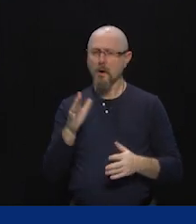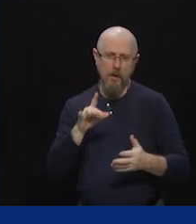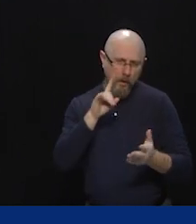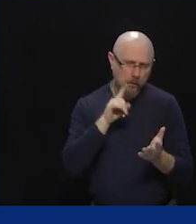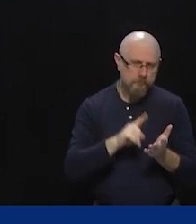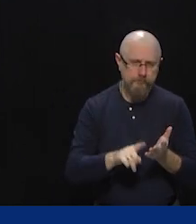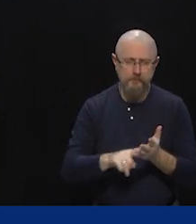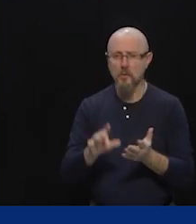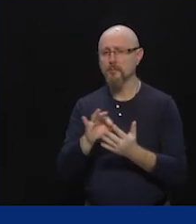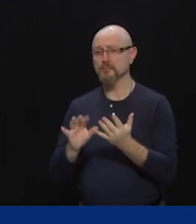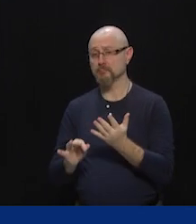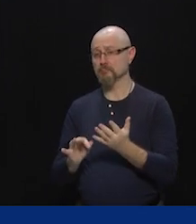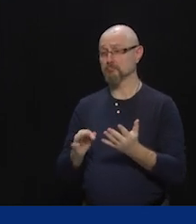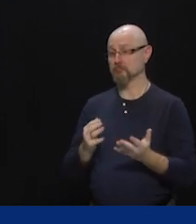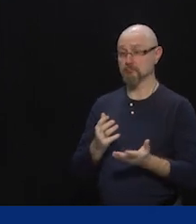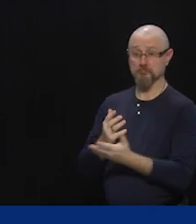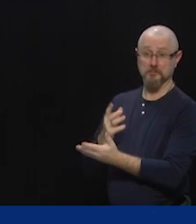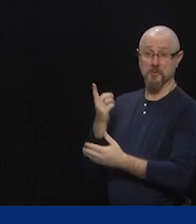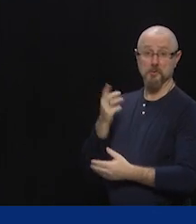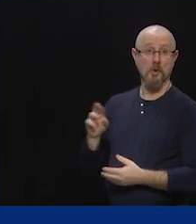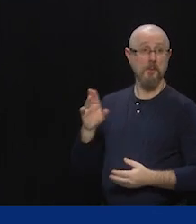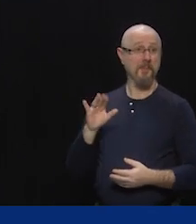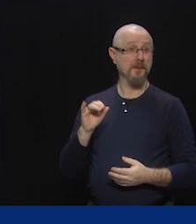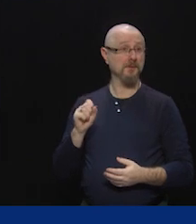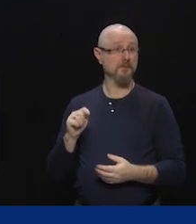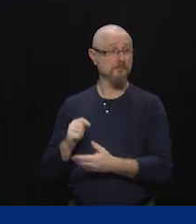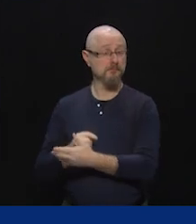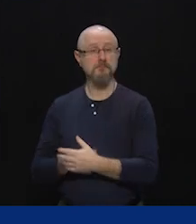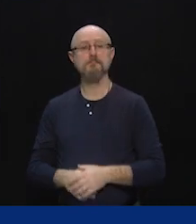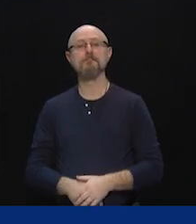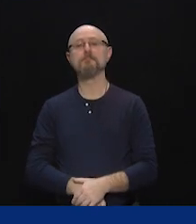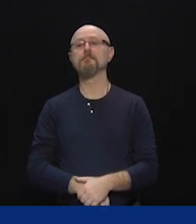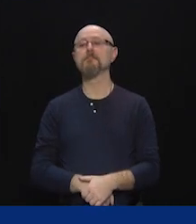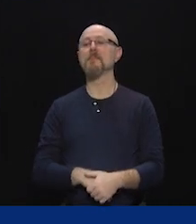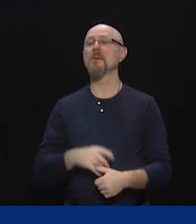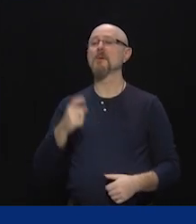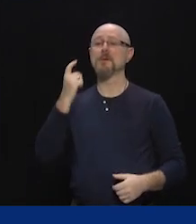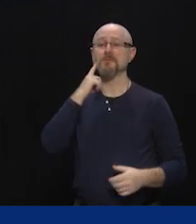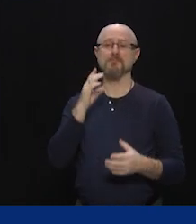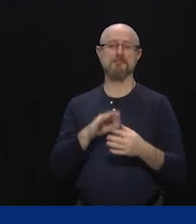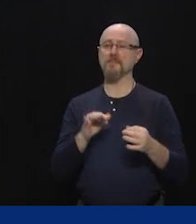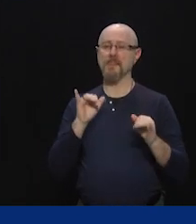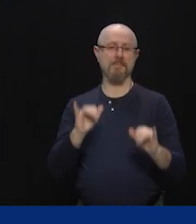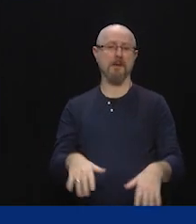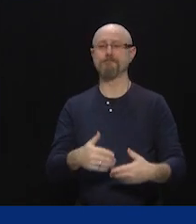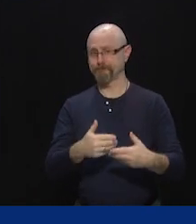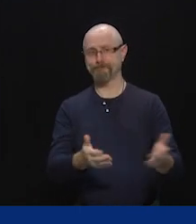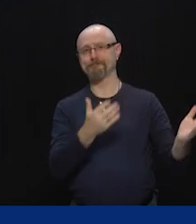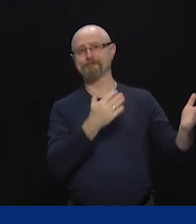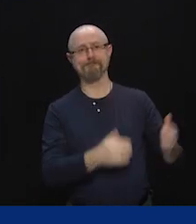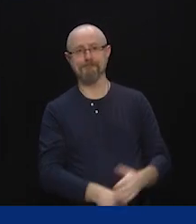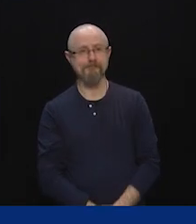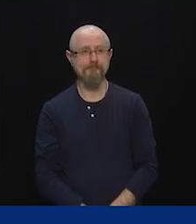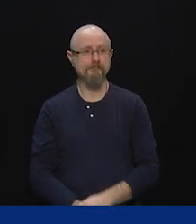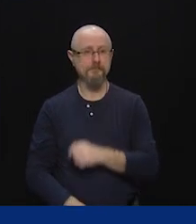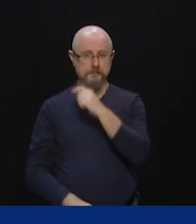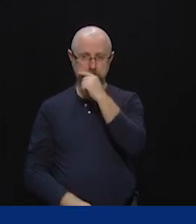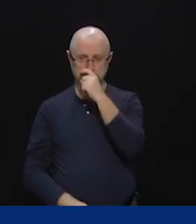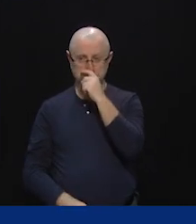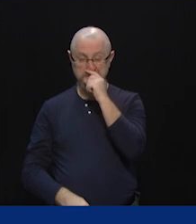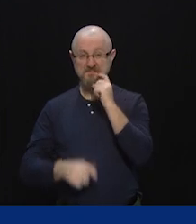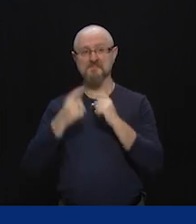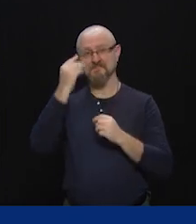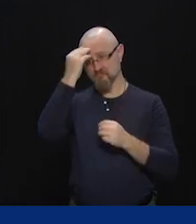well. Dr. Bassett. Governor, I can't really add to that. I just would point out to the questioner that New